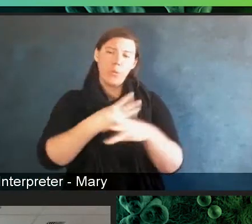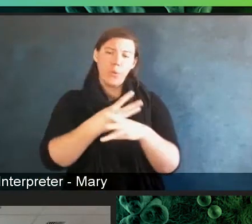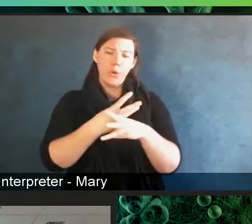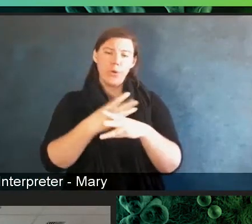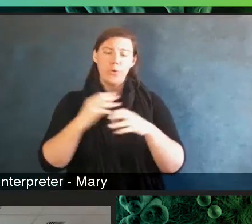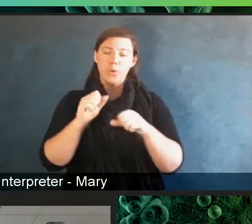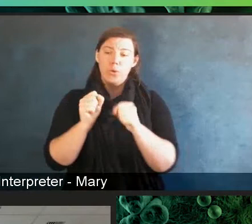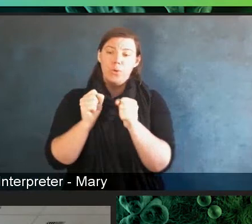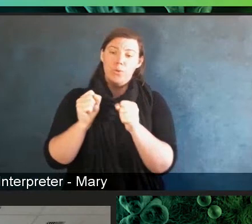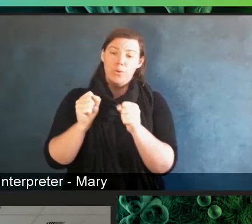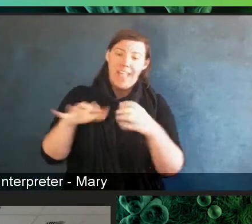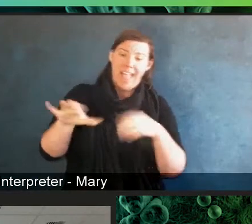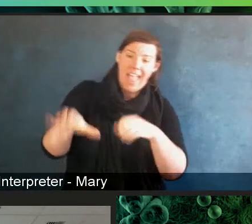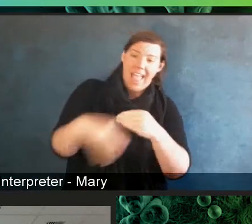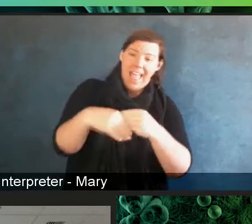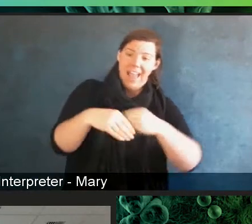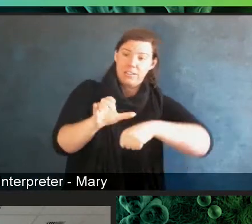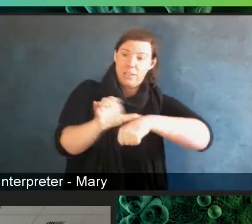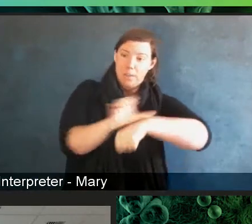even better?